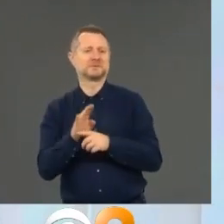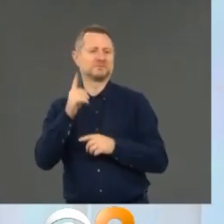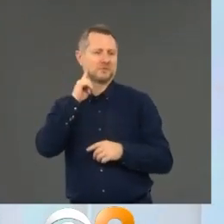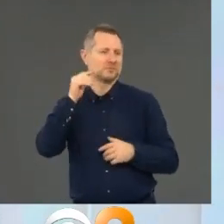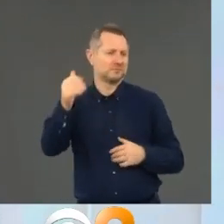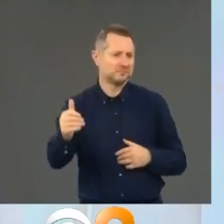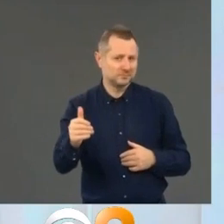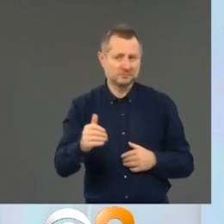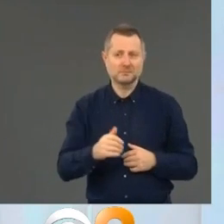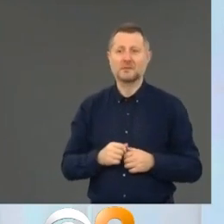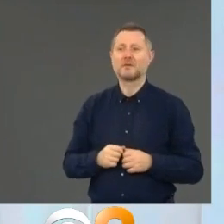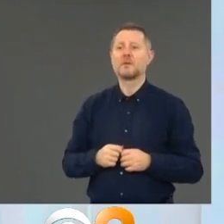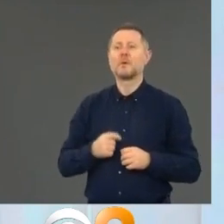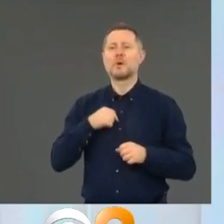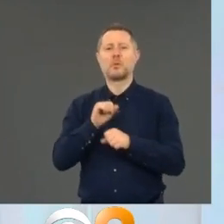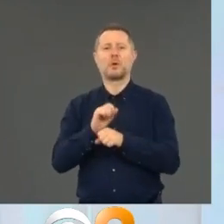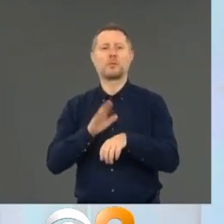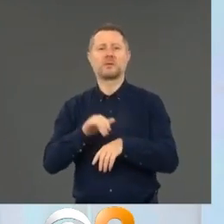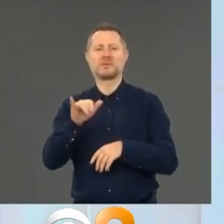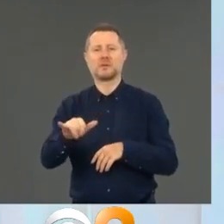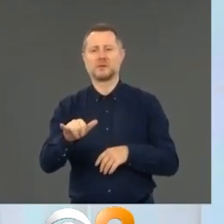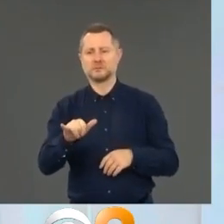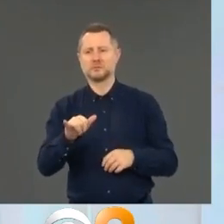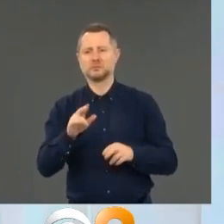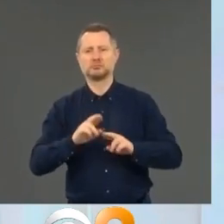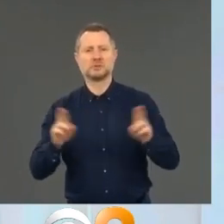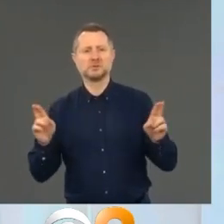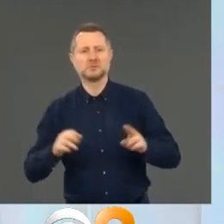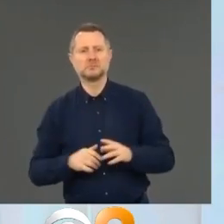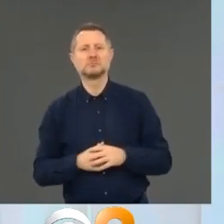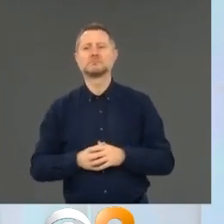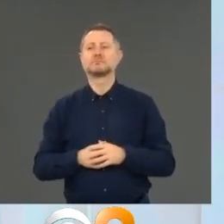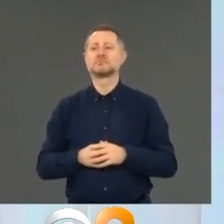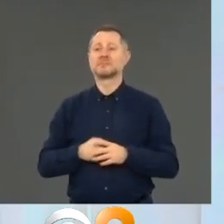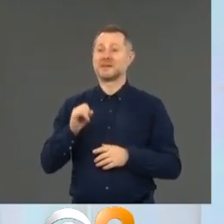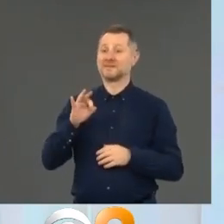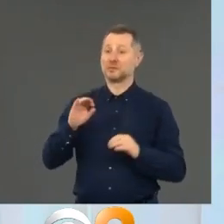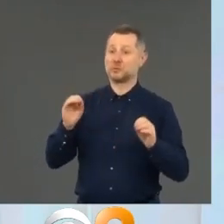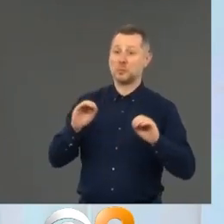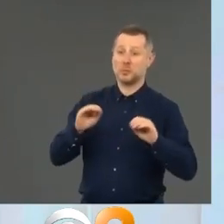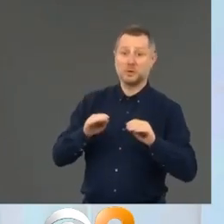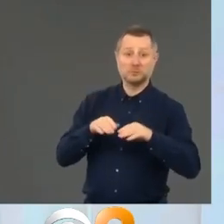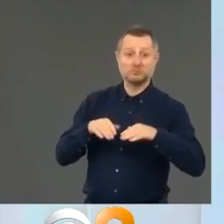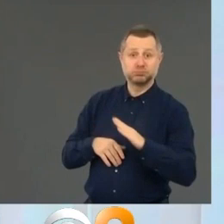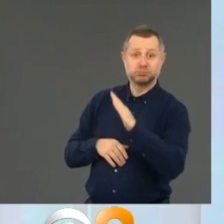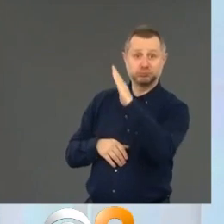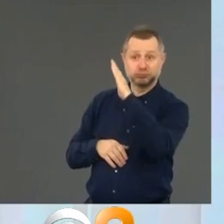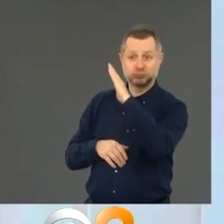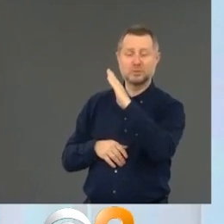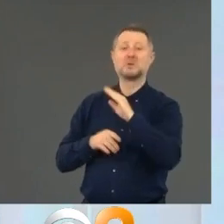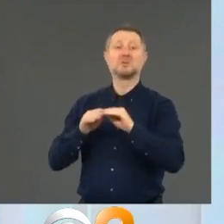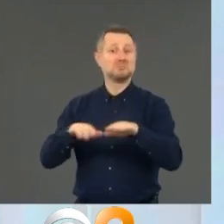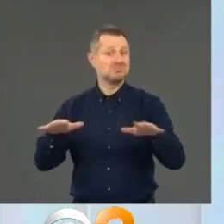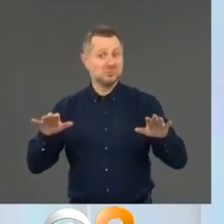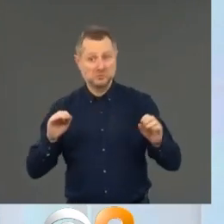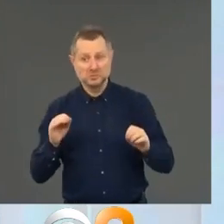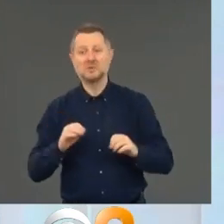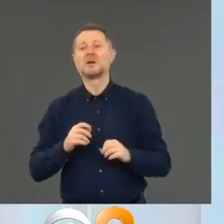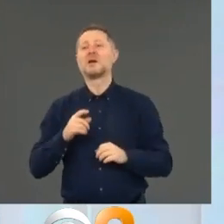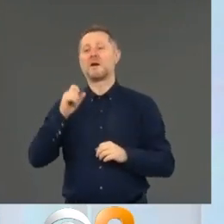those are being prepared now. Those will be ready. So if we don't see any uptick in the health metrics, and it says, as the governor pointed